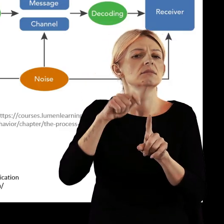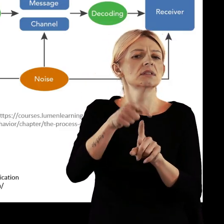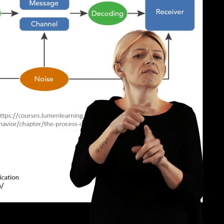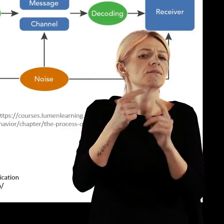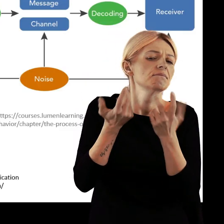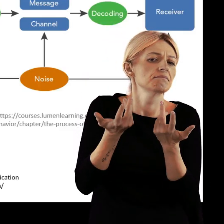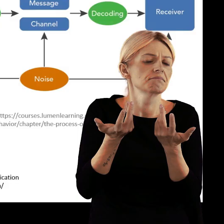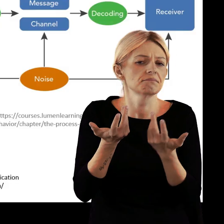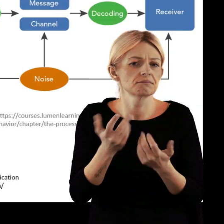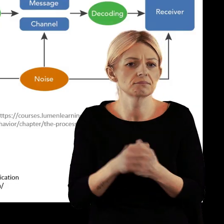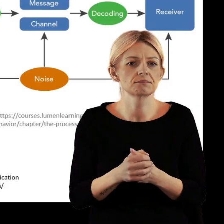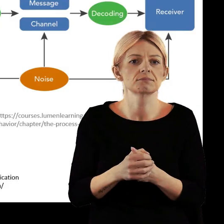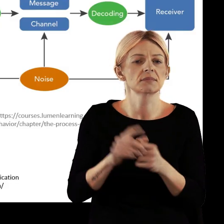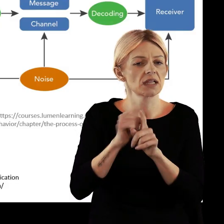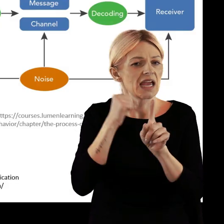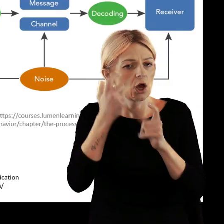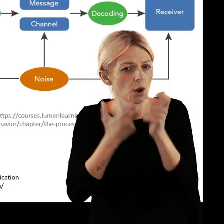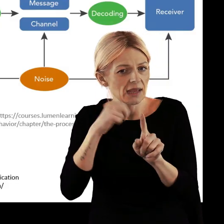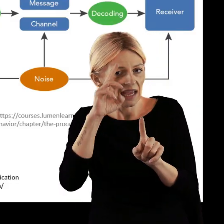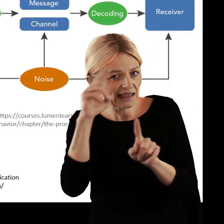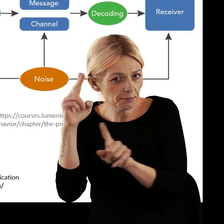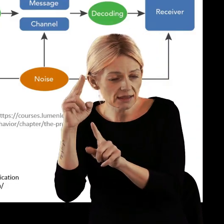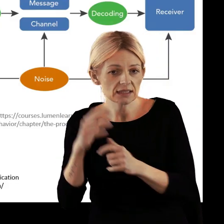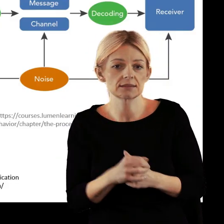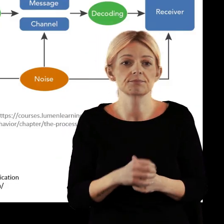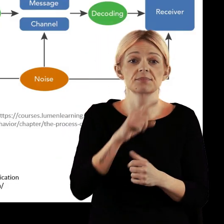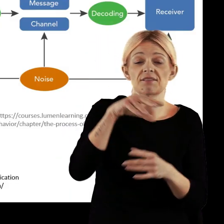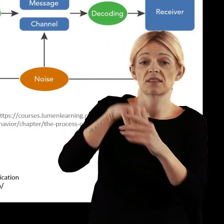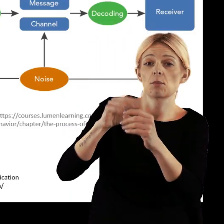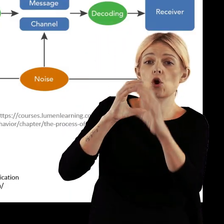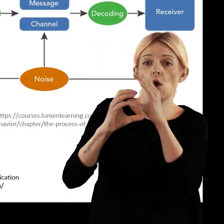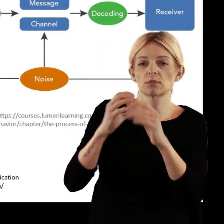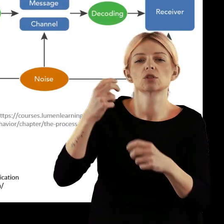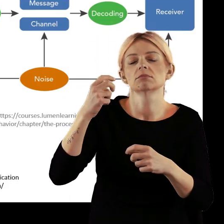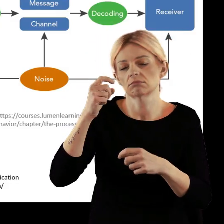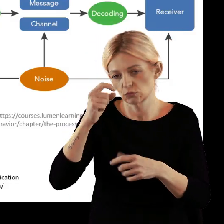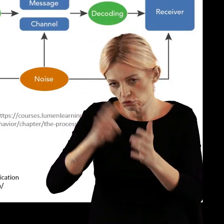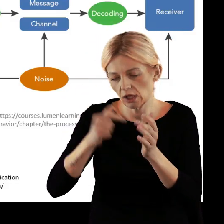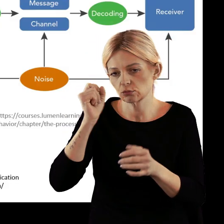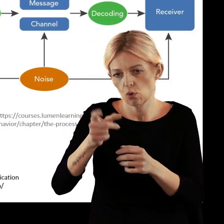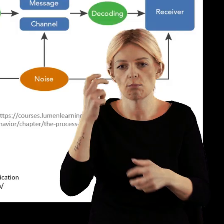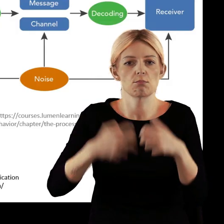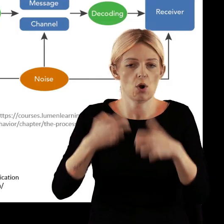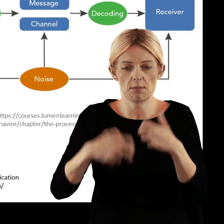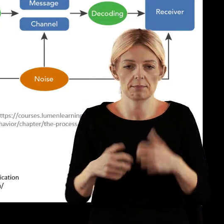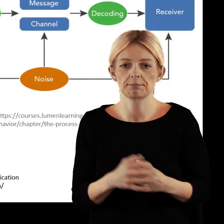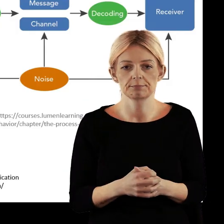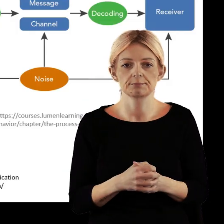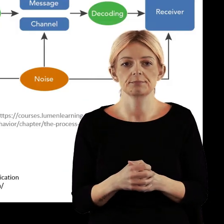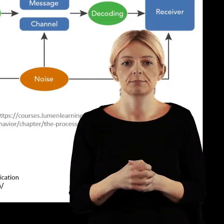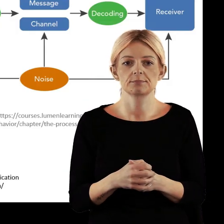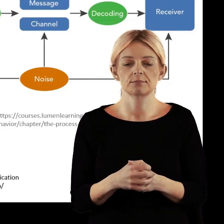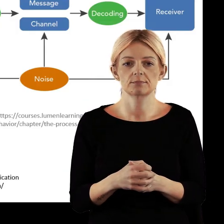Unfortunately, difficulties often arise in the communication process. We call them noise or barriers.